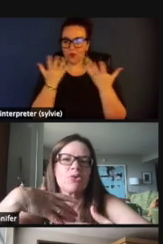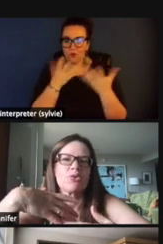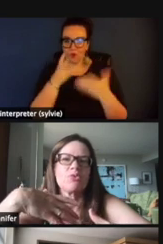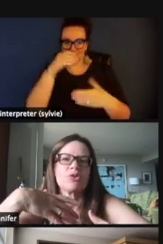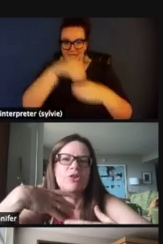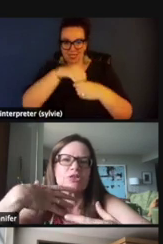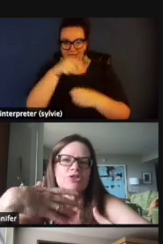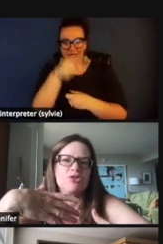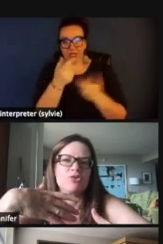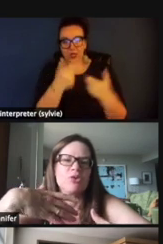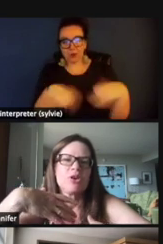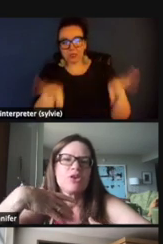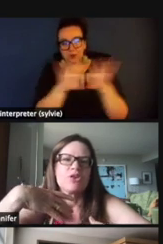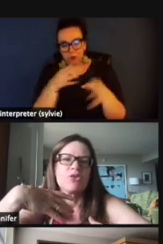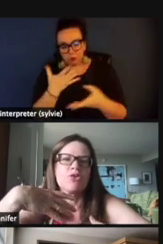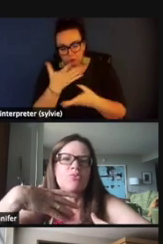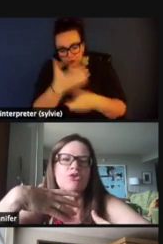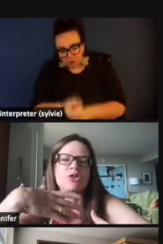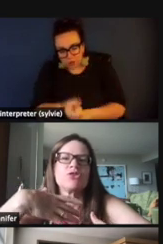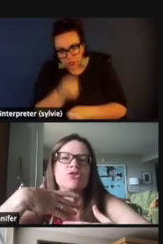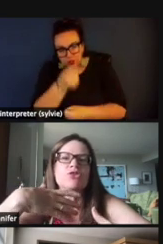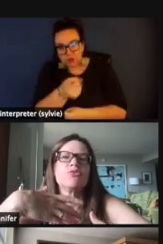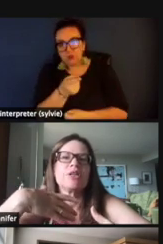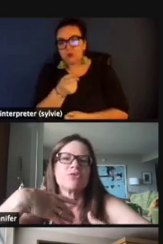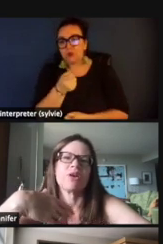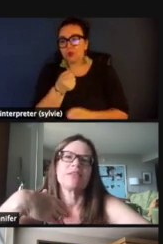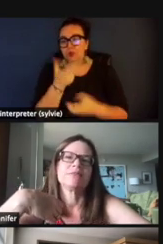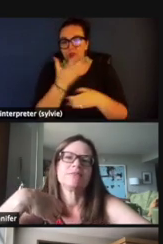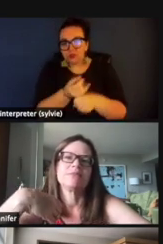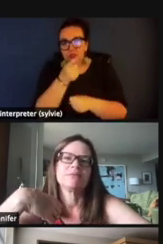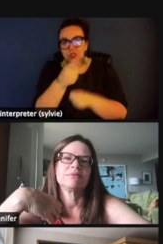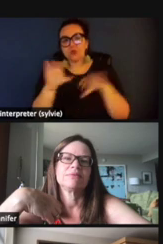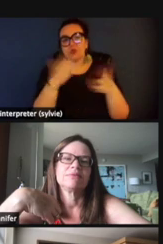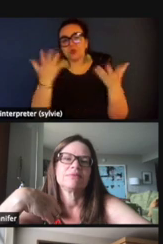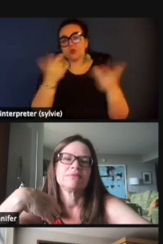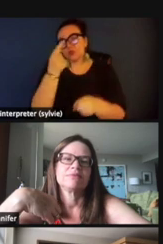is important. We trust you, you know, we trust you to do what is right.